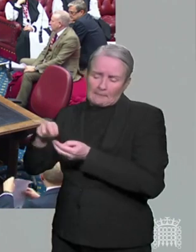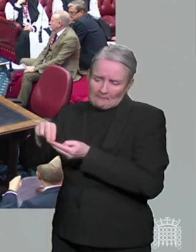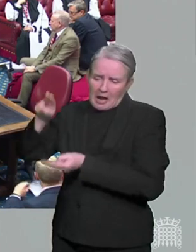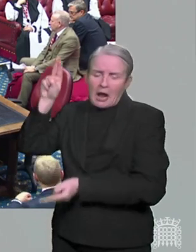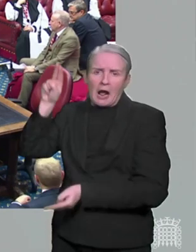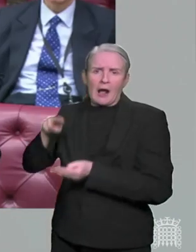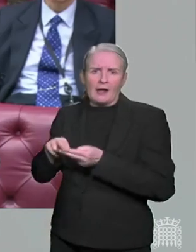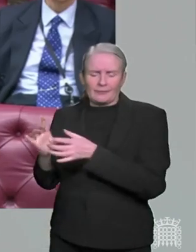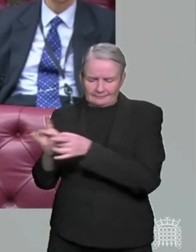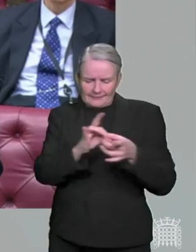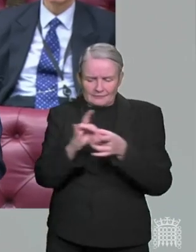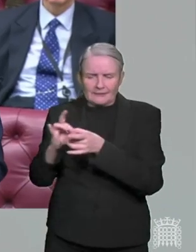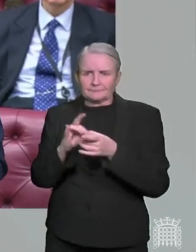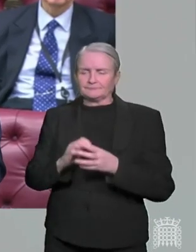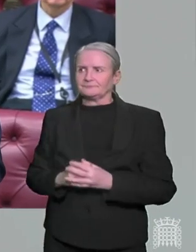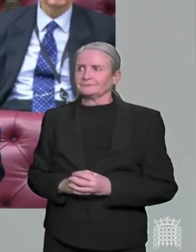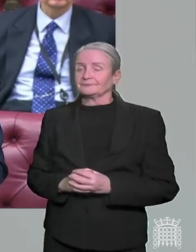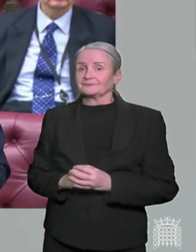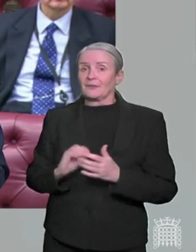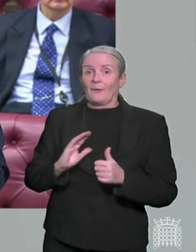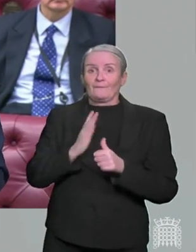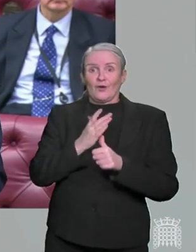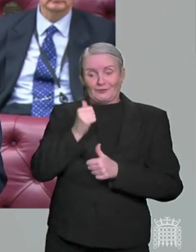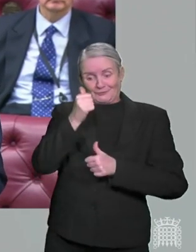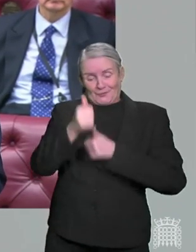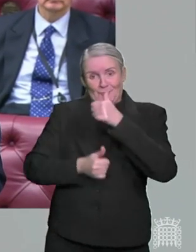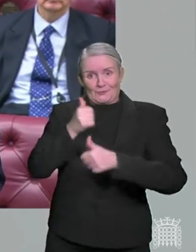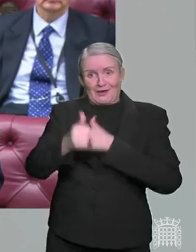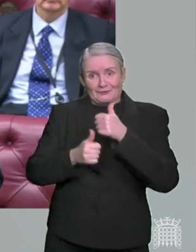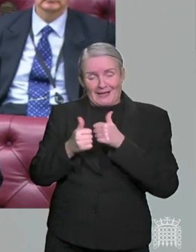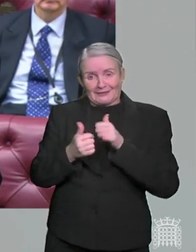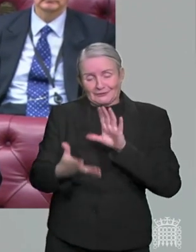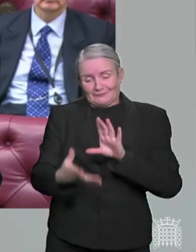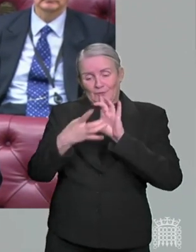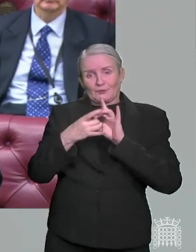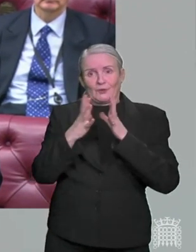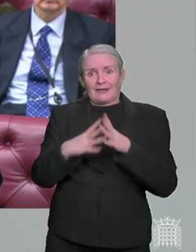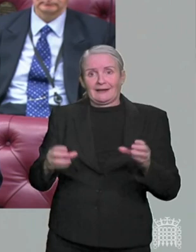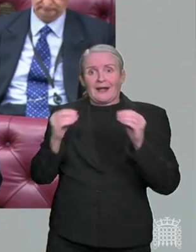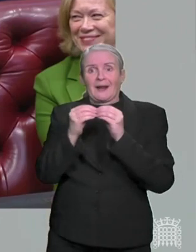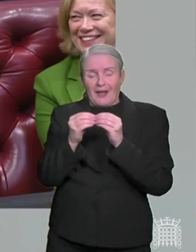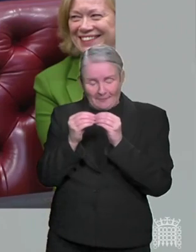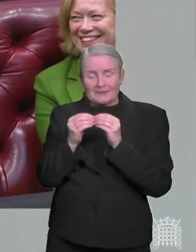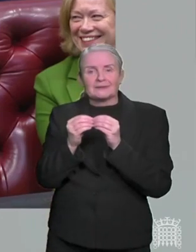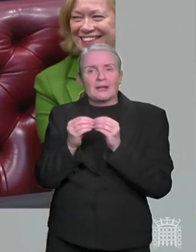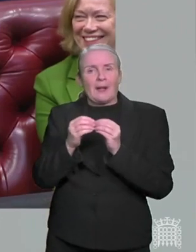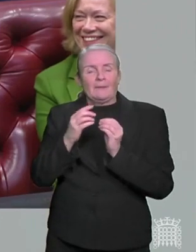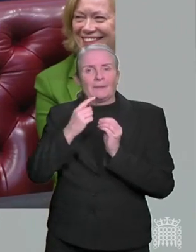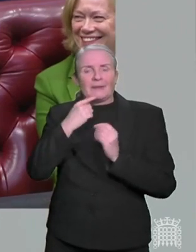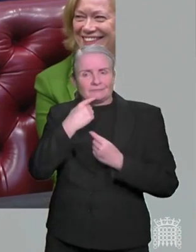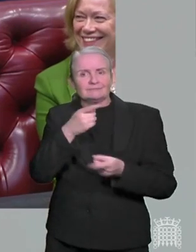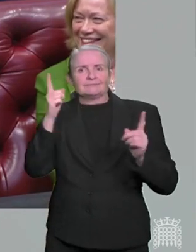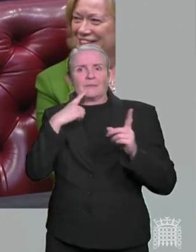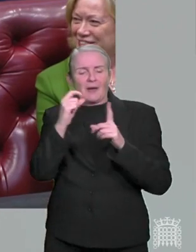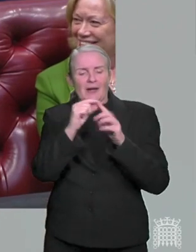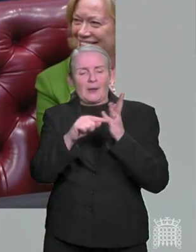congratulate the noble lord on joining a club of which I'm a member, which is being personally sanctioned by Vladimir Putin. It's a badge I wear with honour, and I'm